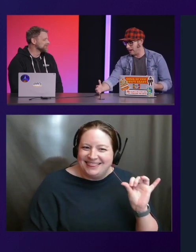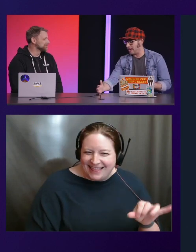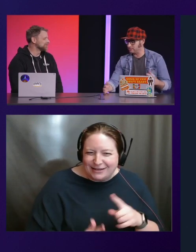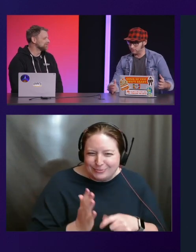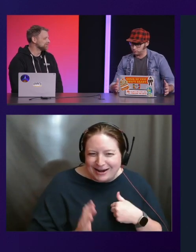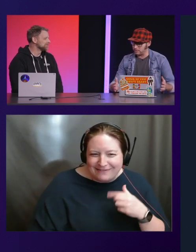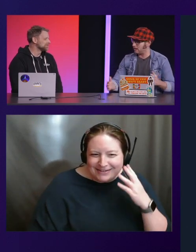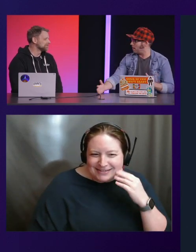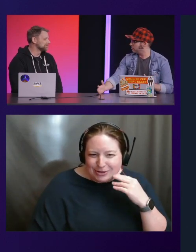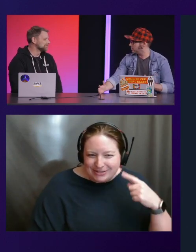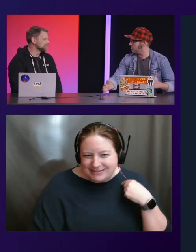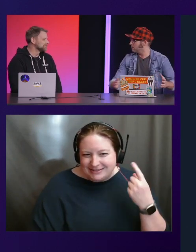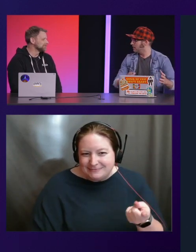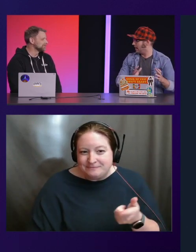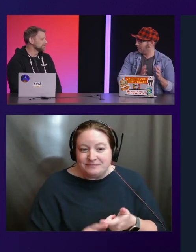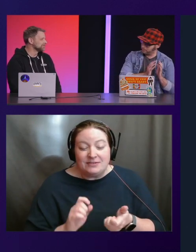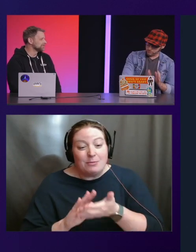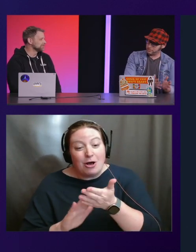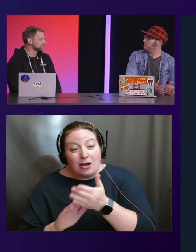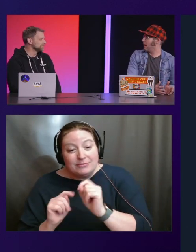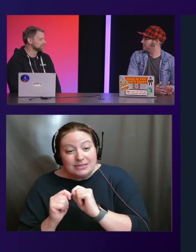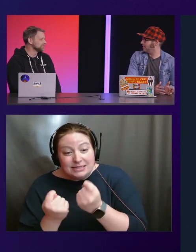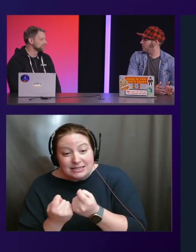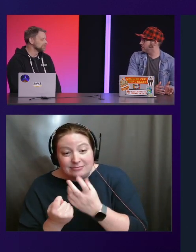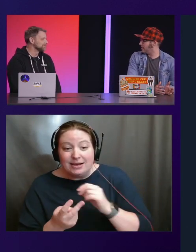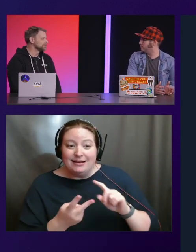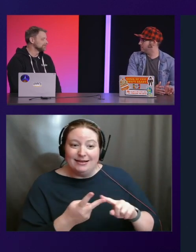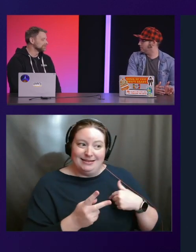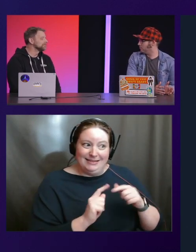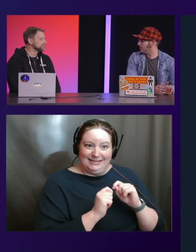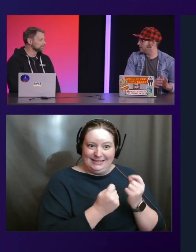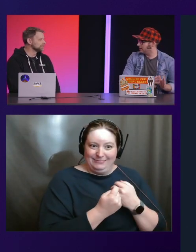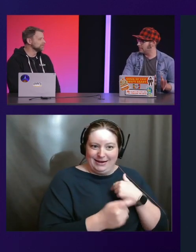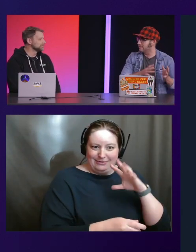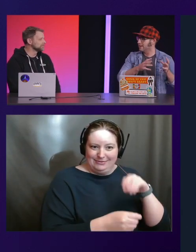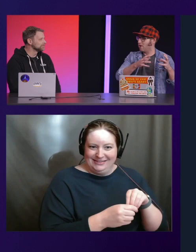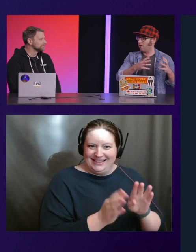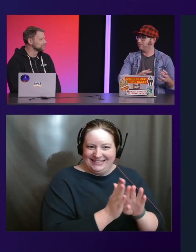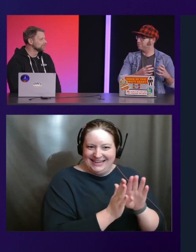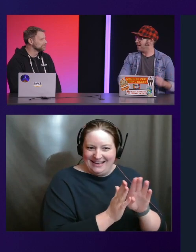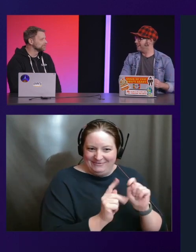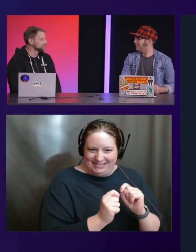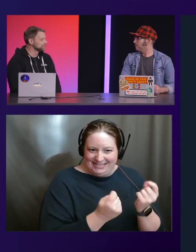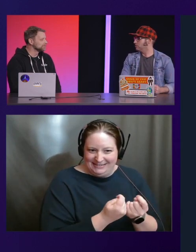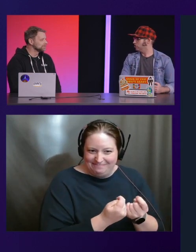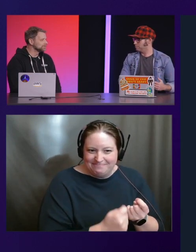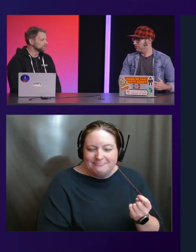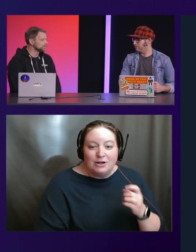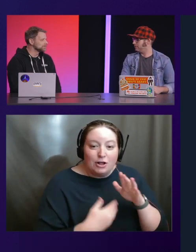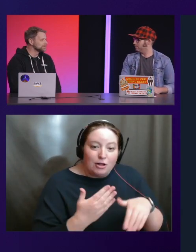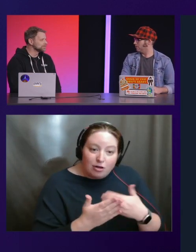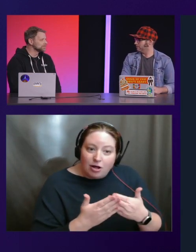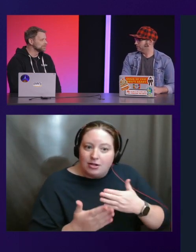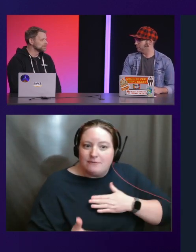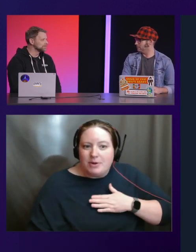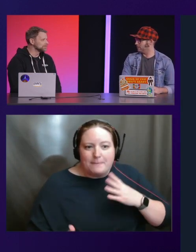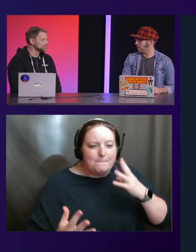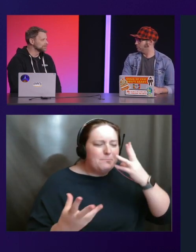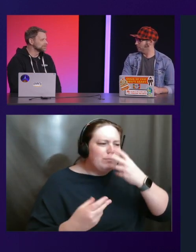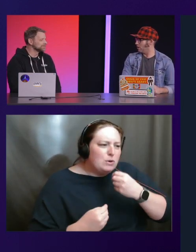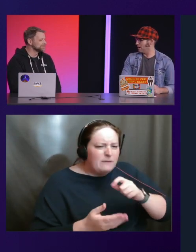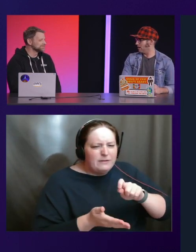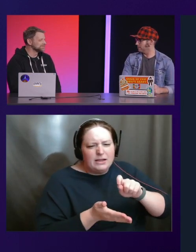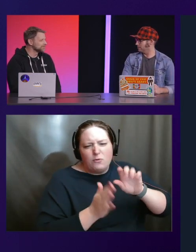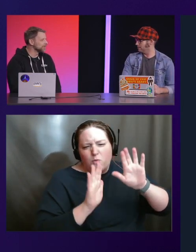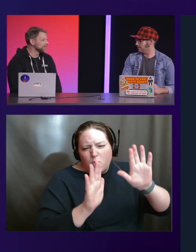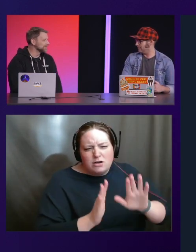in the past between the ops team and the team that I said on the dev team, right? Getting all of my just beautifully, wonderfully written code